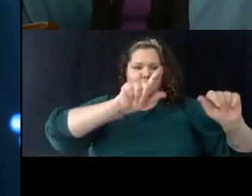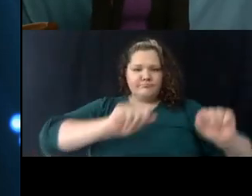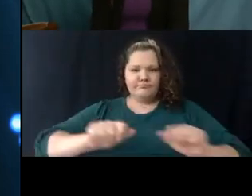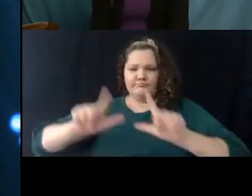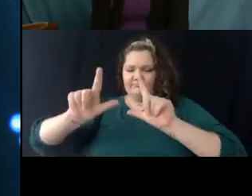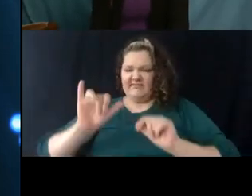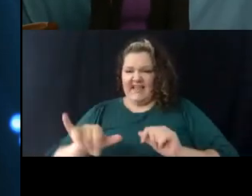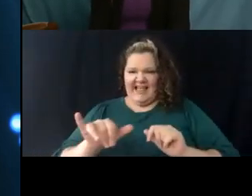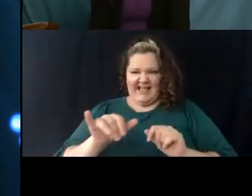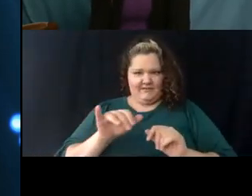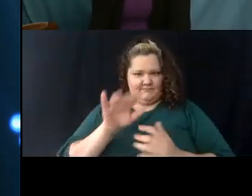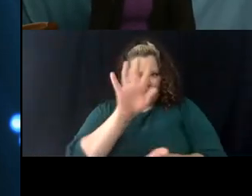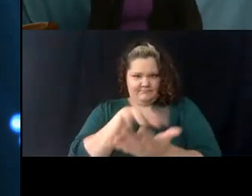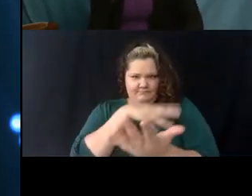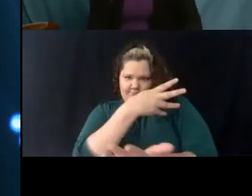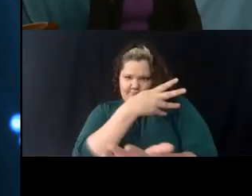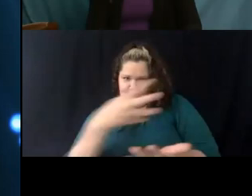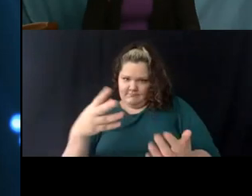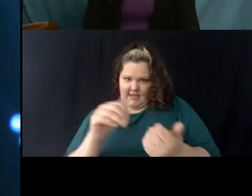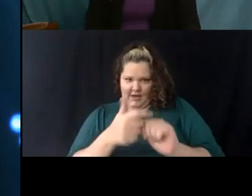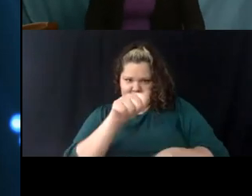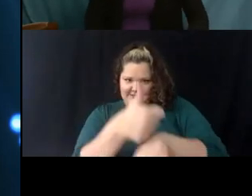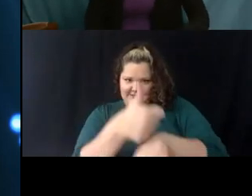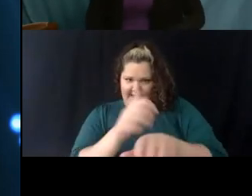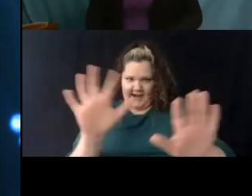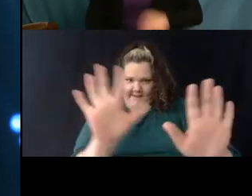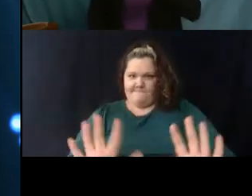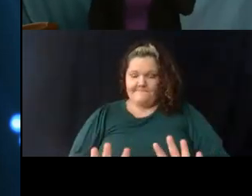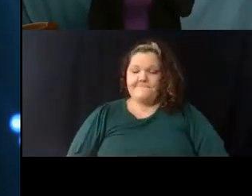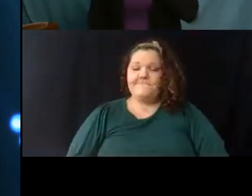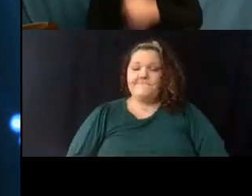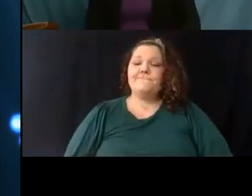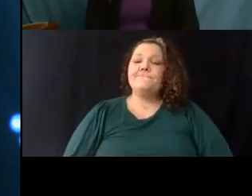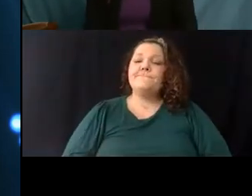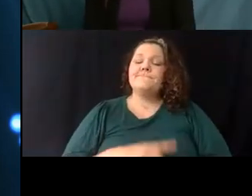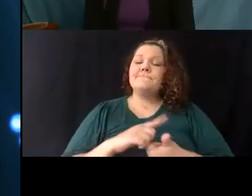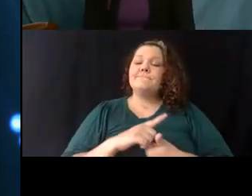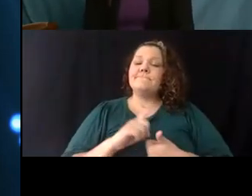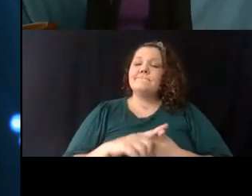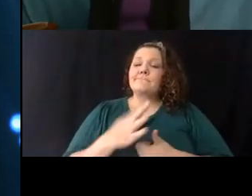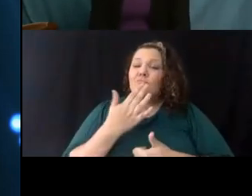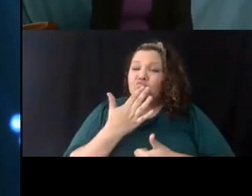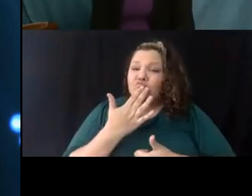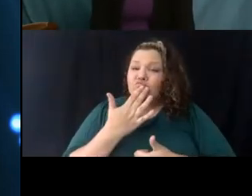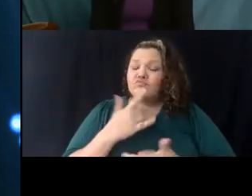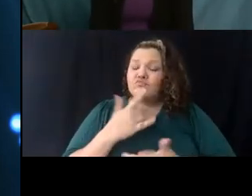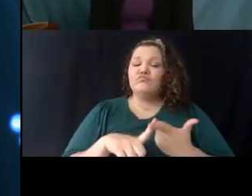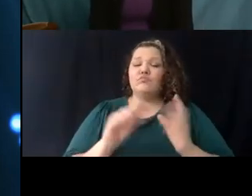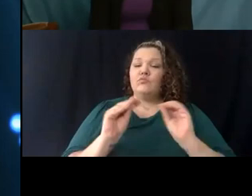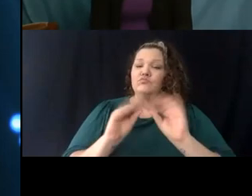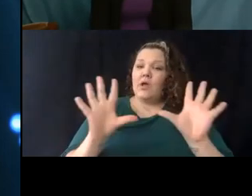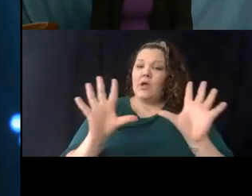of the site, whether there's pop-up windows or not, are they accessible? Is it easy to see? Is the structure